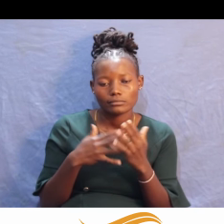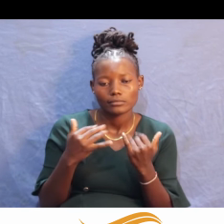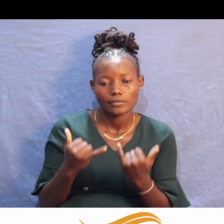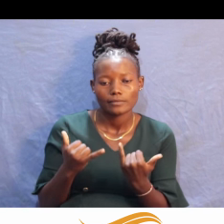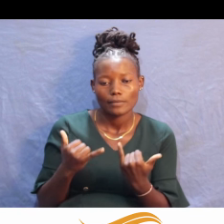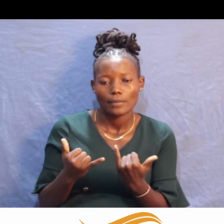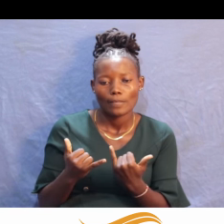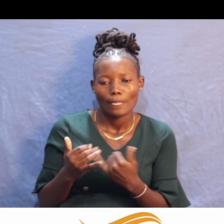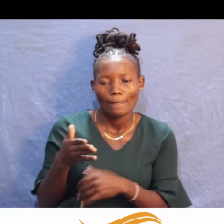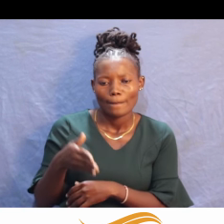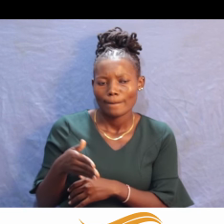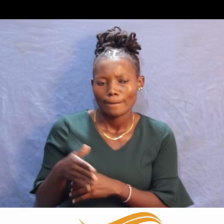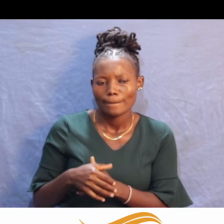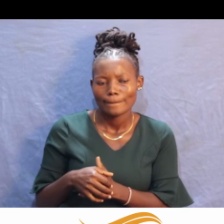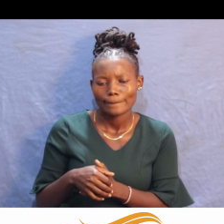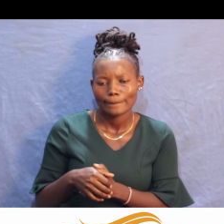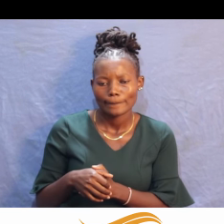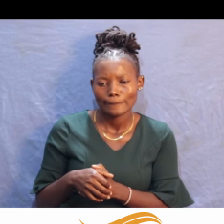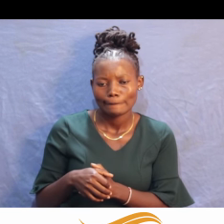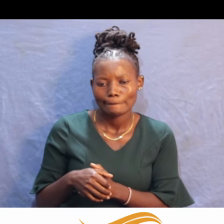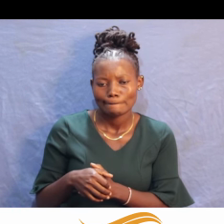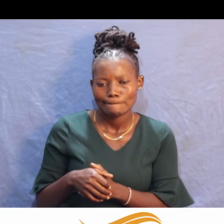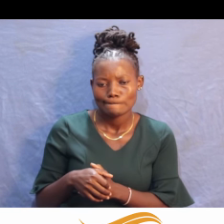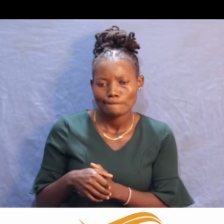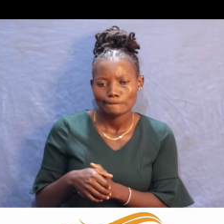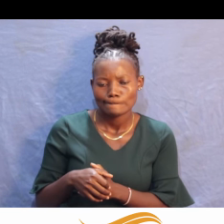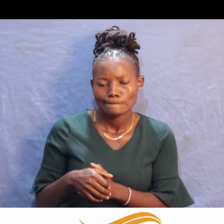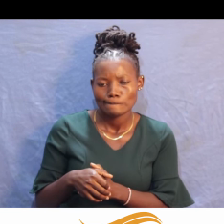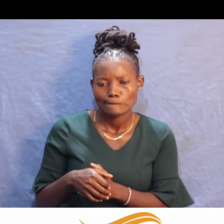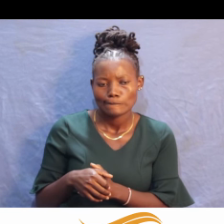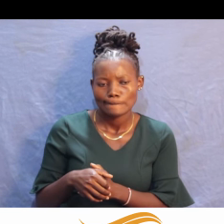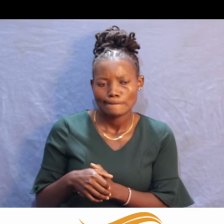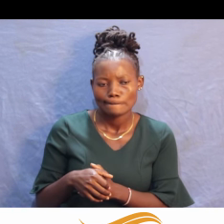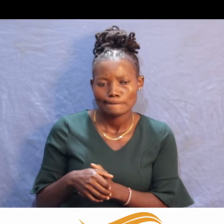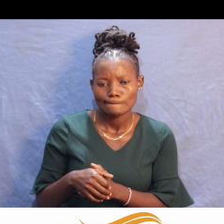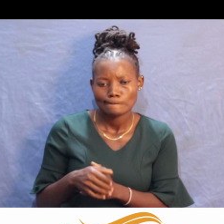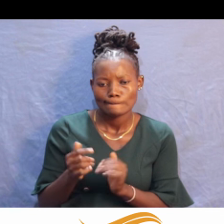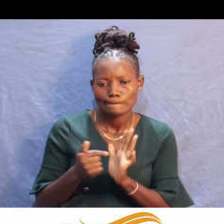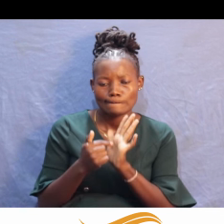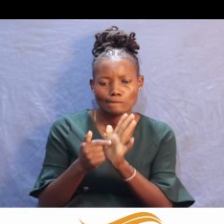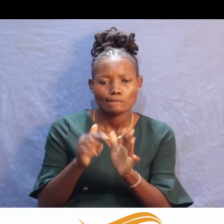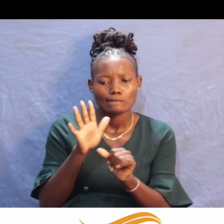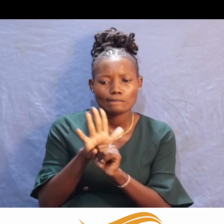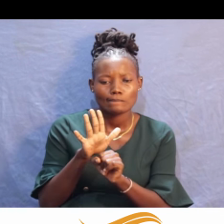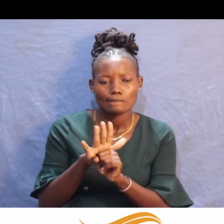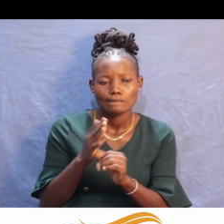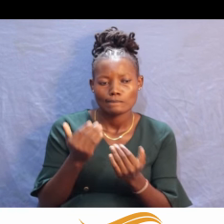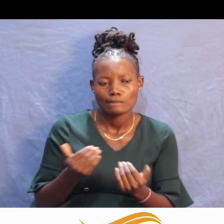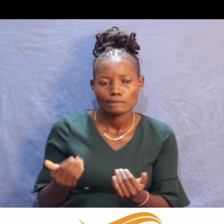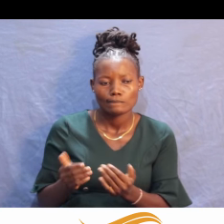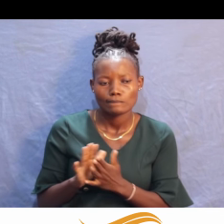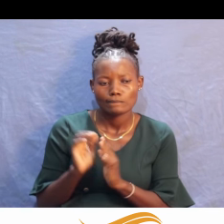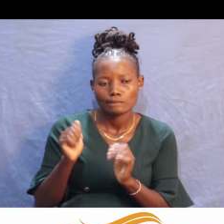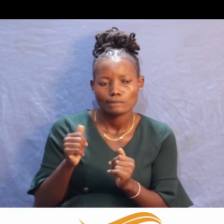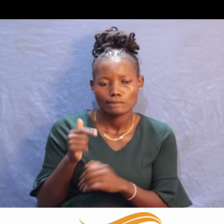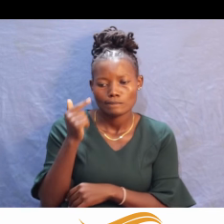So this kind of complicated slide shows a couple things here. This